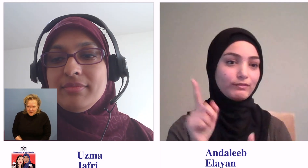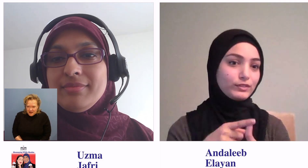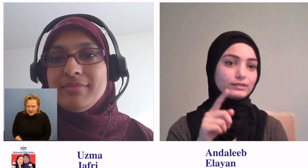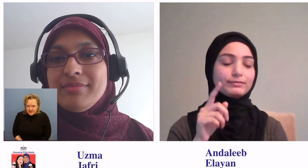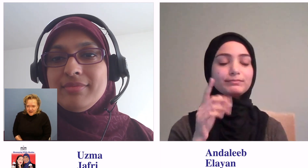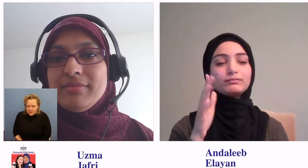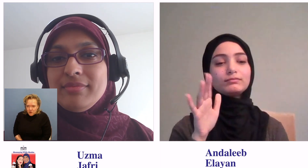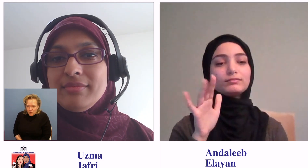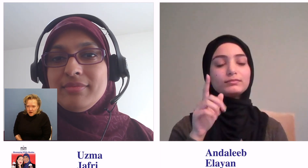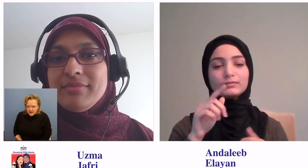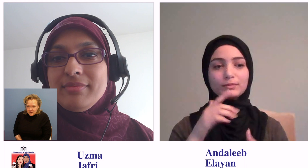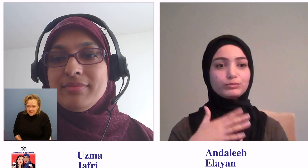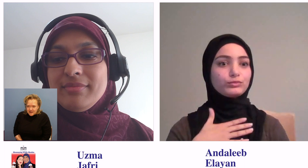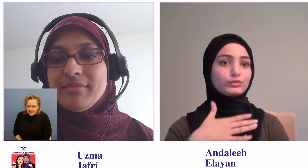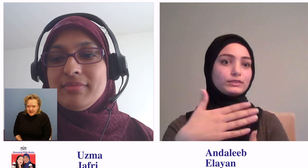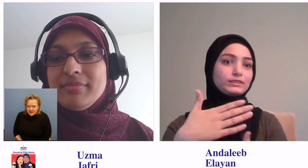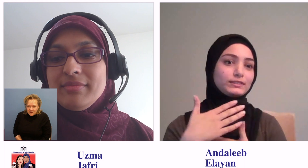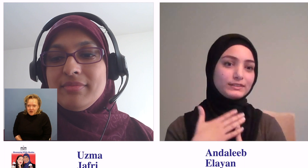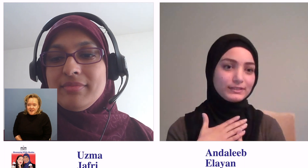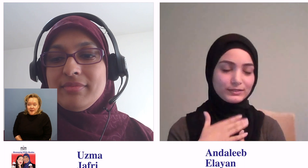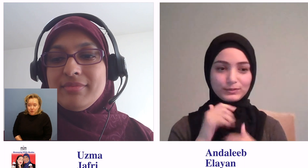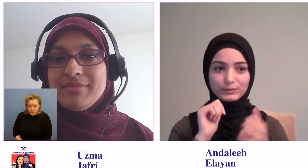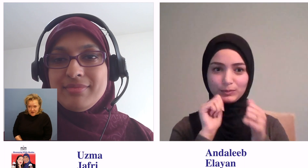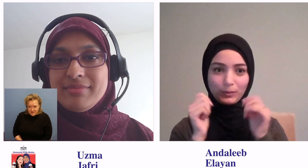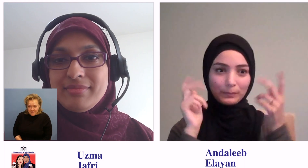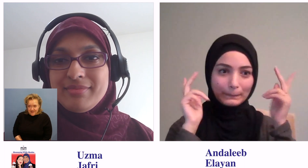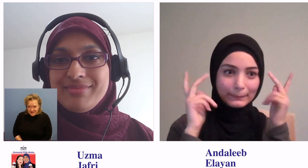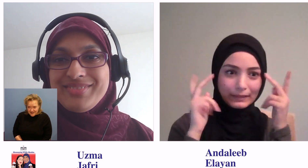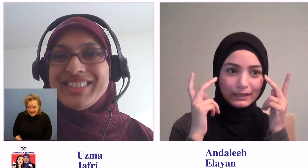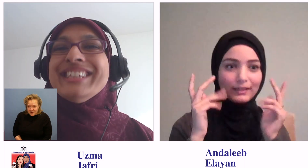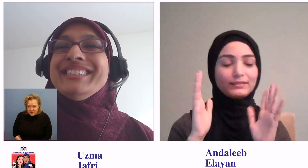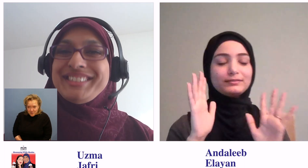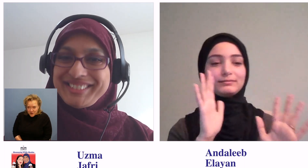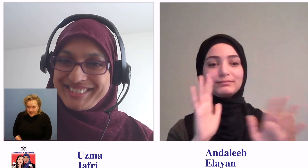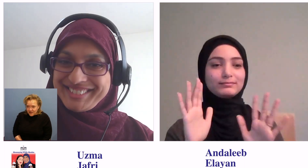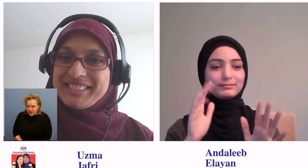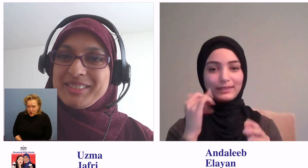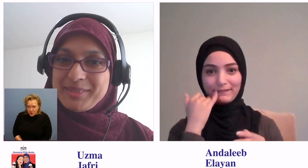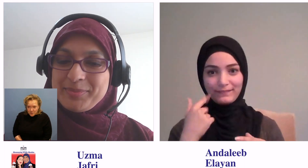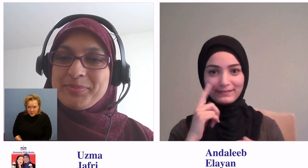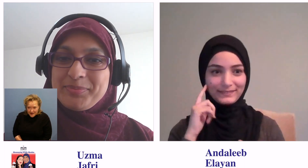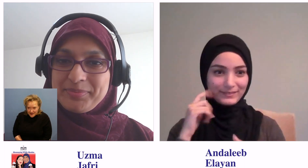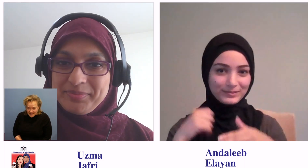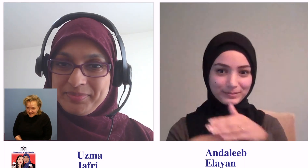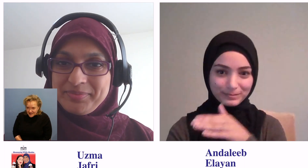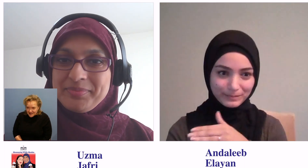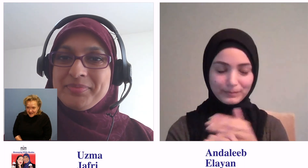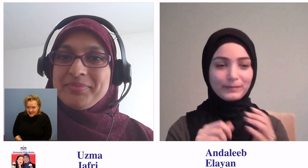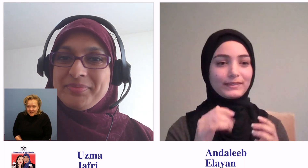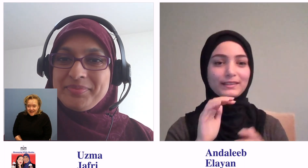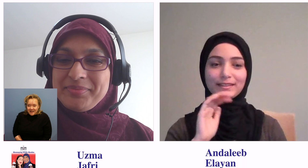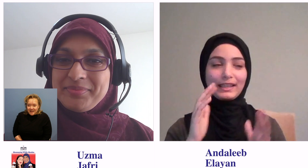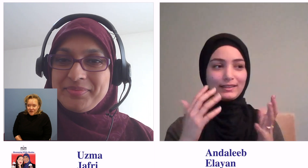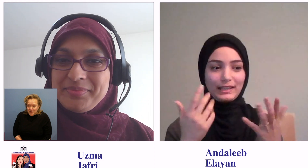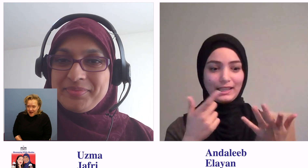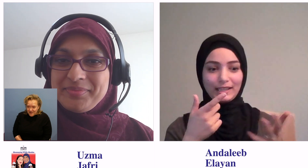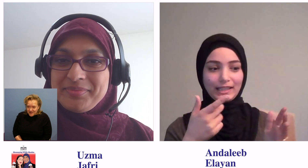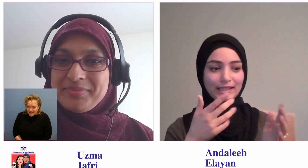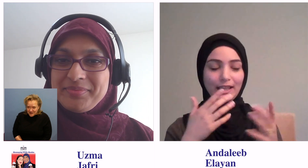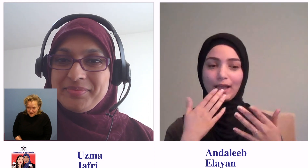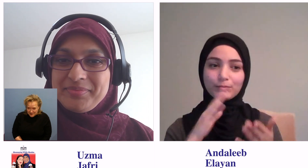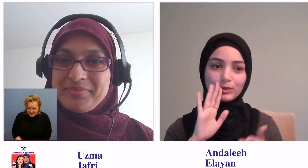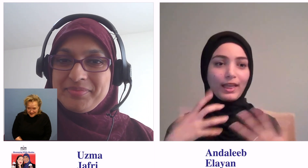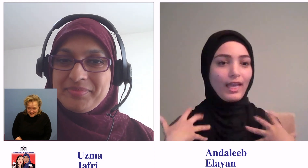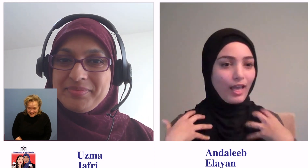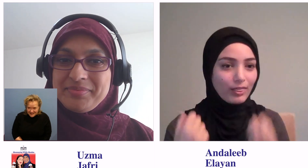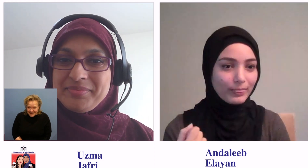Okay. The number one, I'm going to say, breathe, breathe. Don't panic. If you have